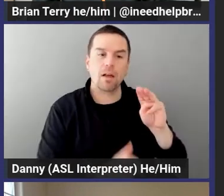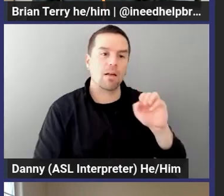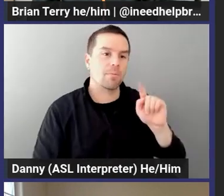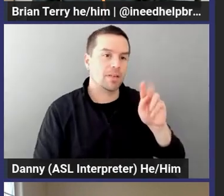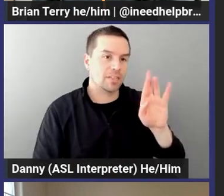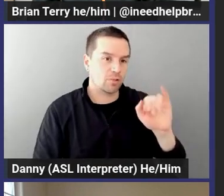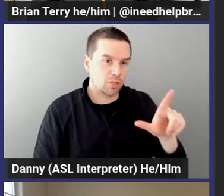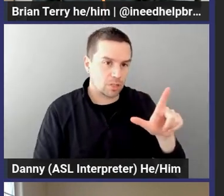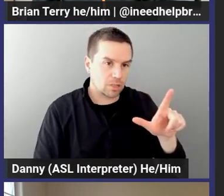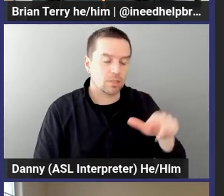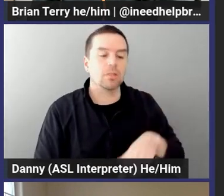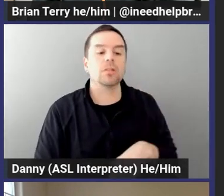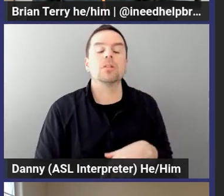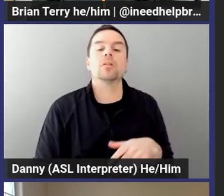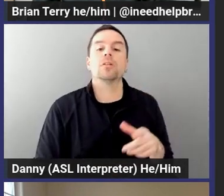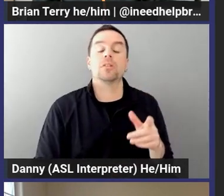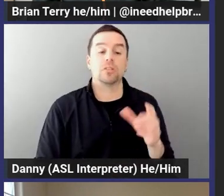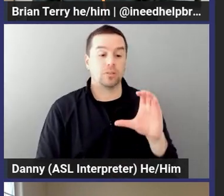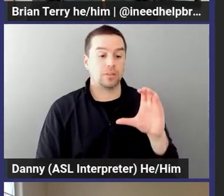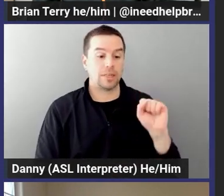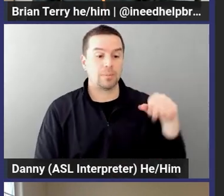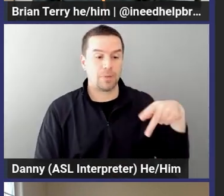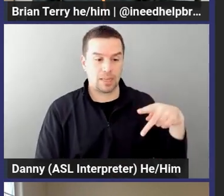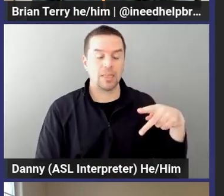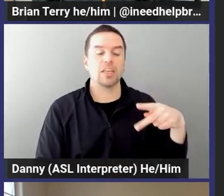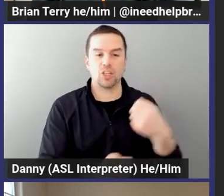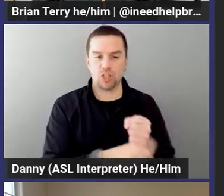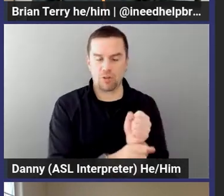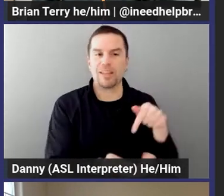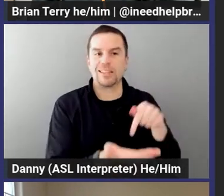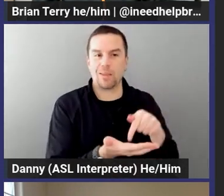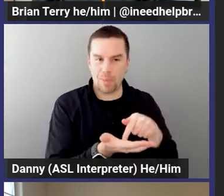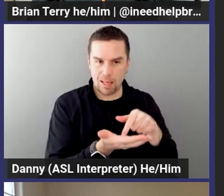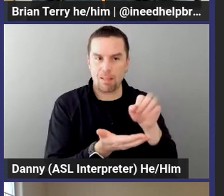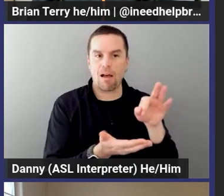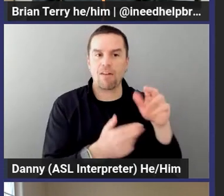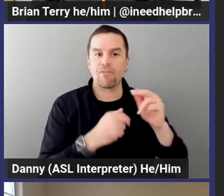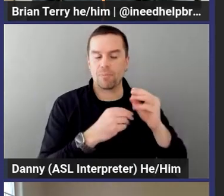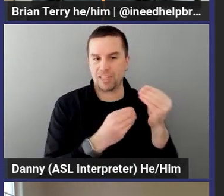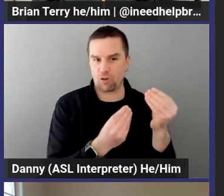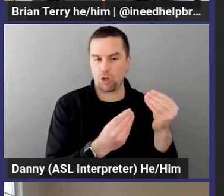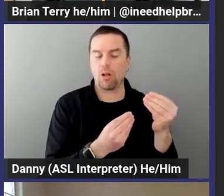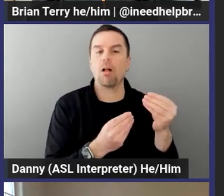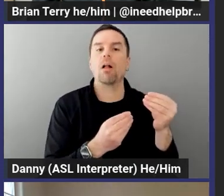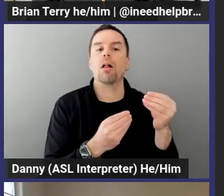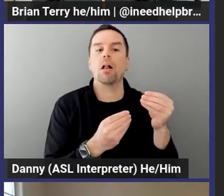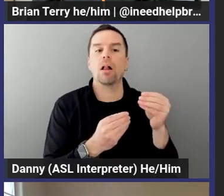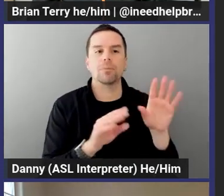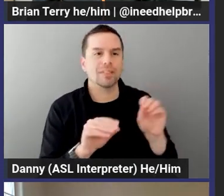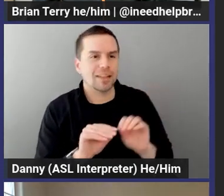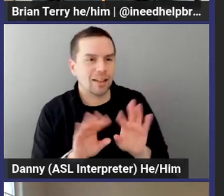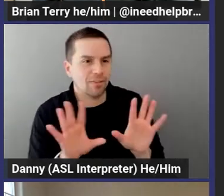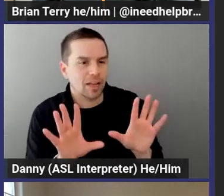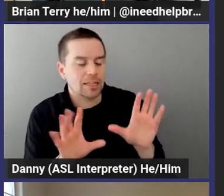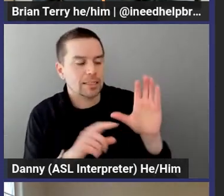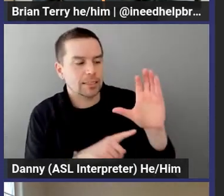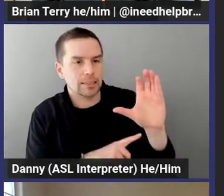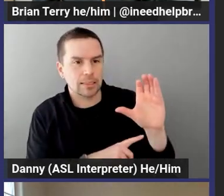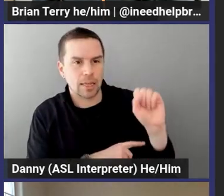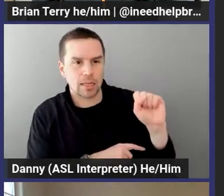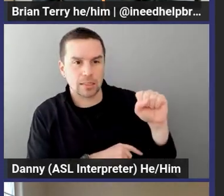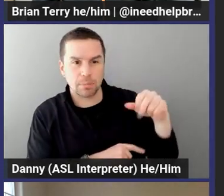CSP generates it, and then the customer can review it. That like now Yep. this And just private to solution. clarify, so CSP being